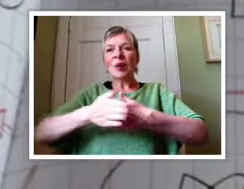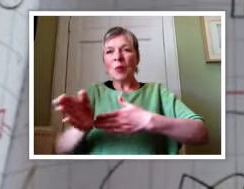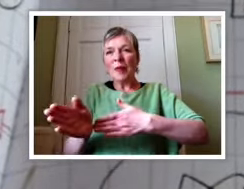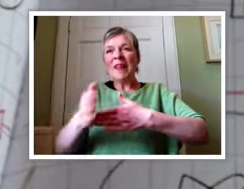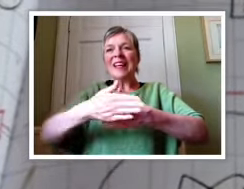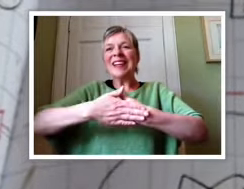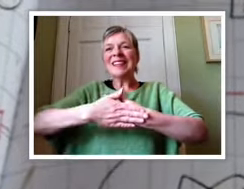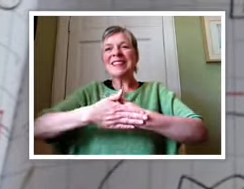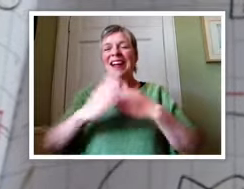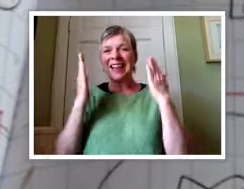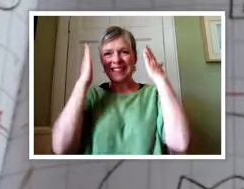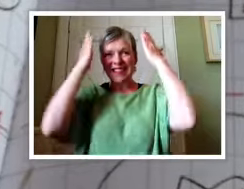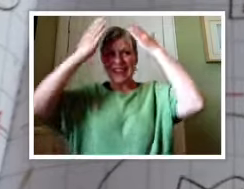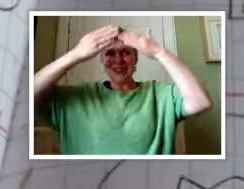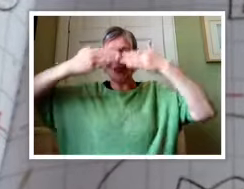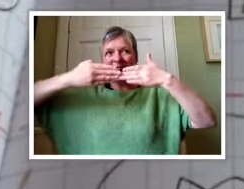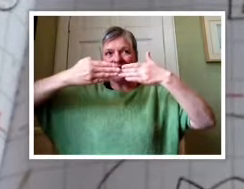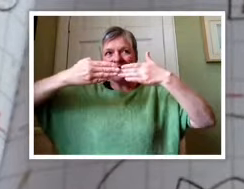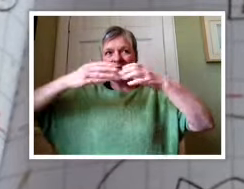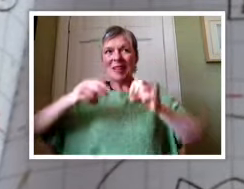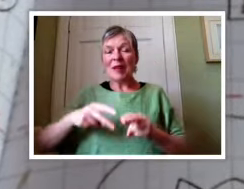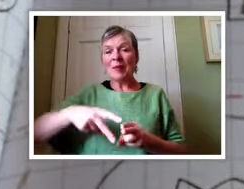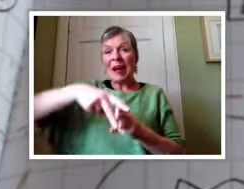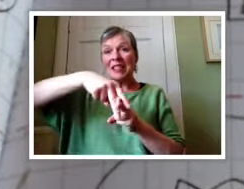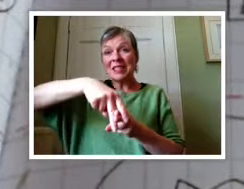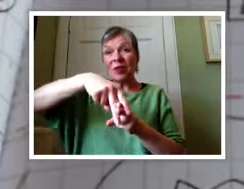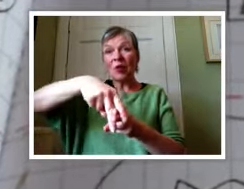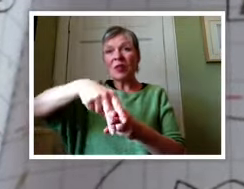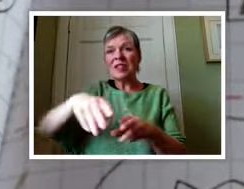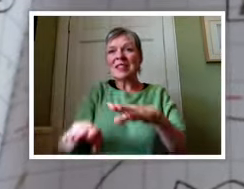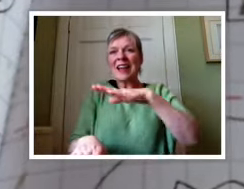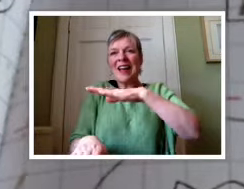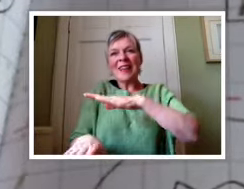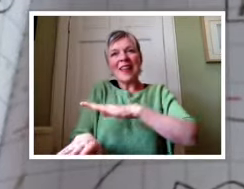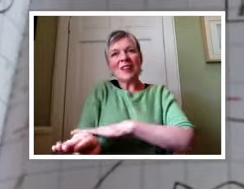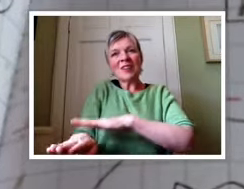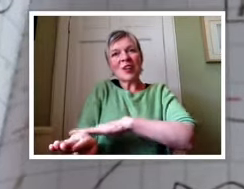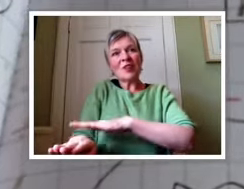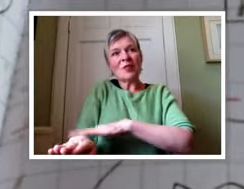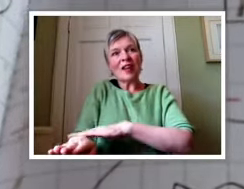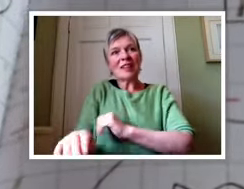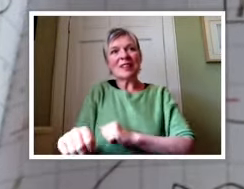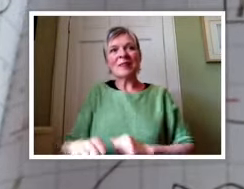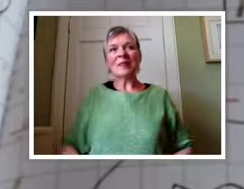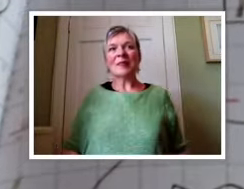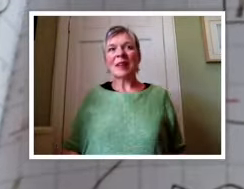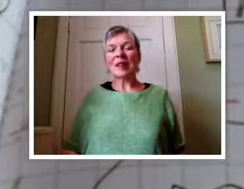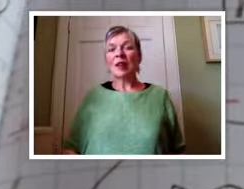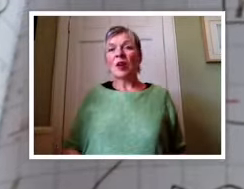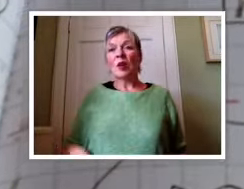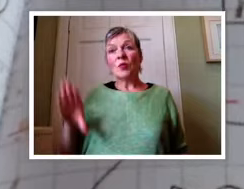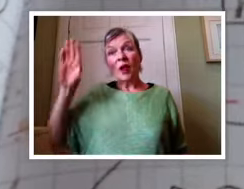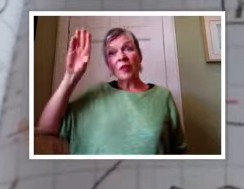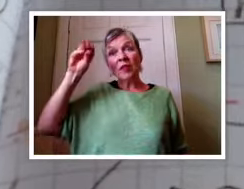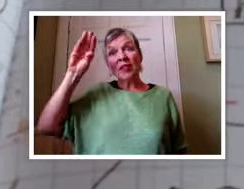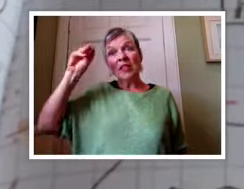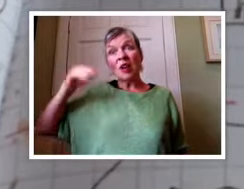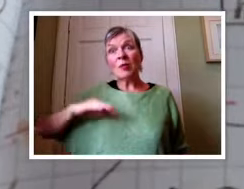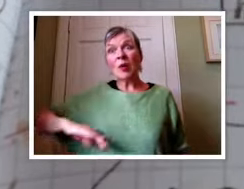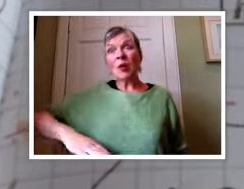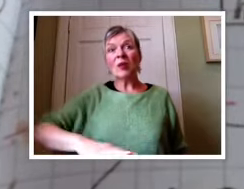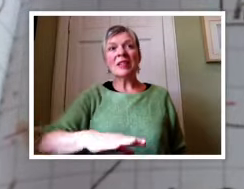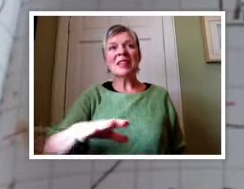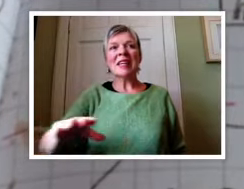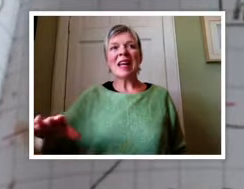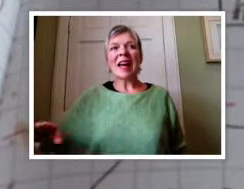Open the gate at dead of night. Pass the horse and then turn right. Round the